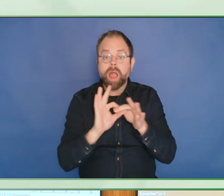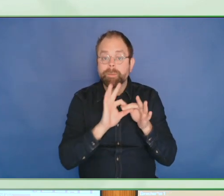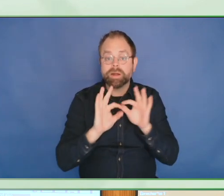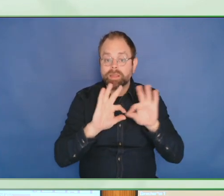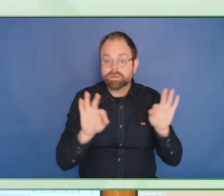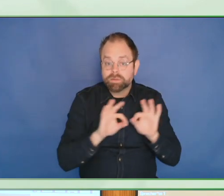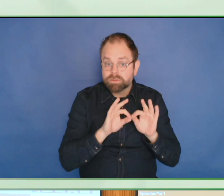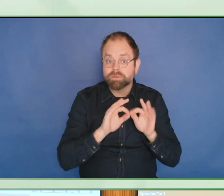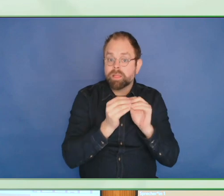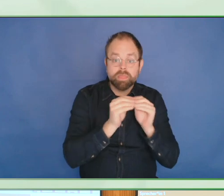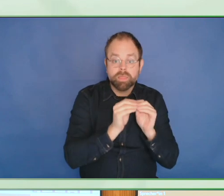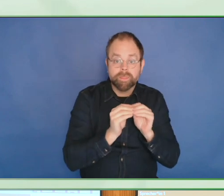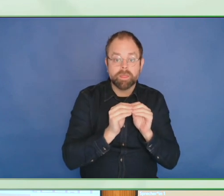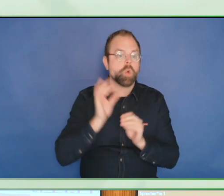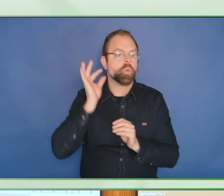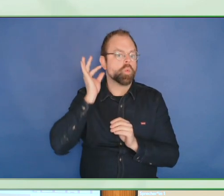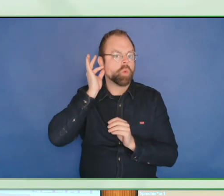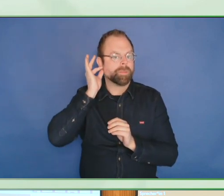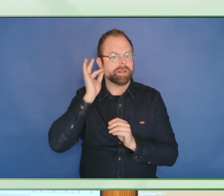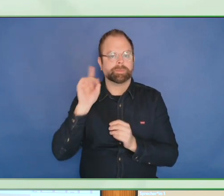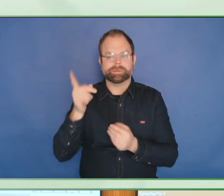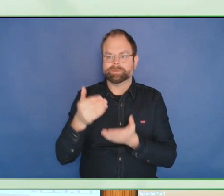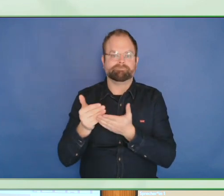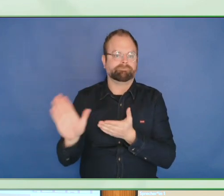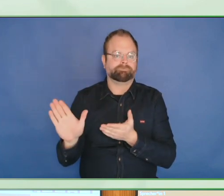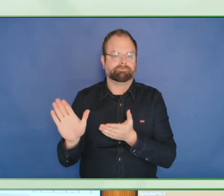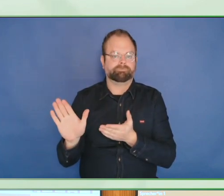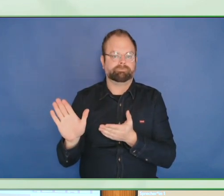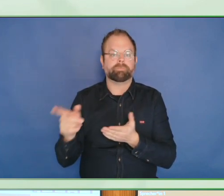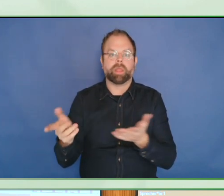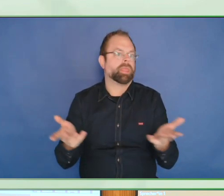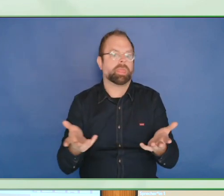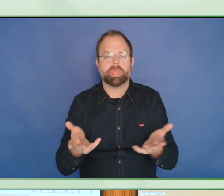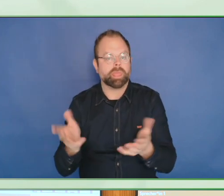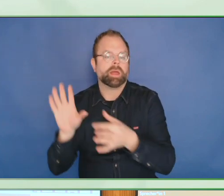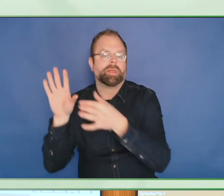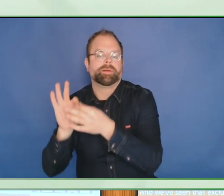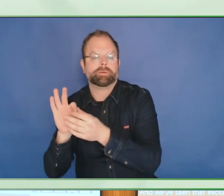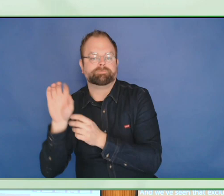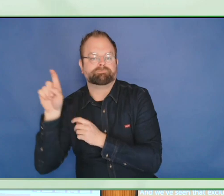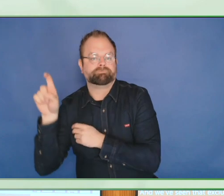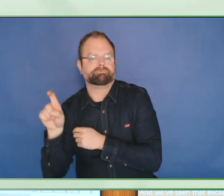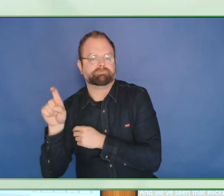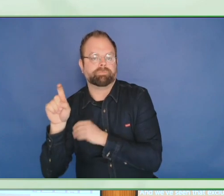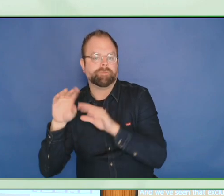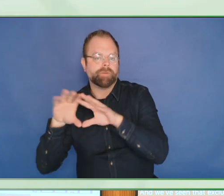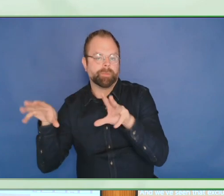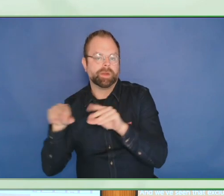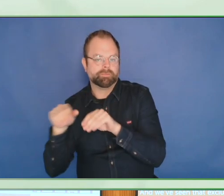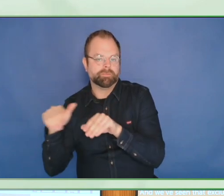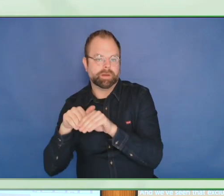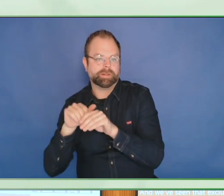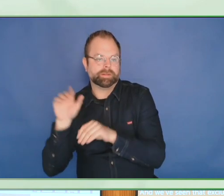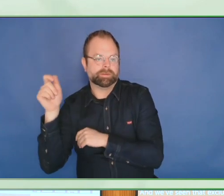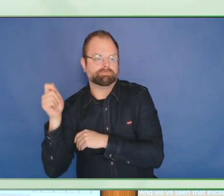7% of GDP is missed out. And women make up 36% of the workforce and